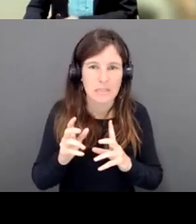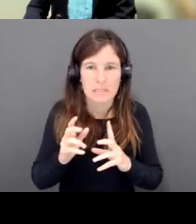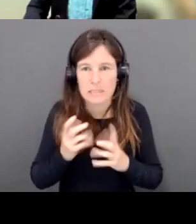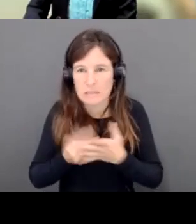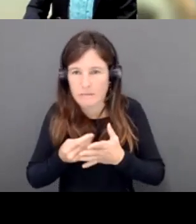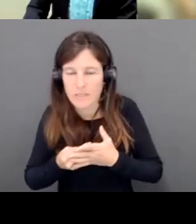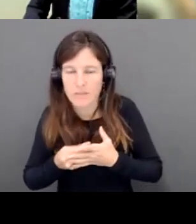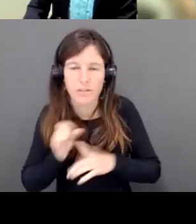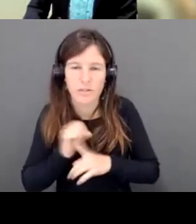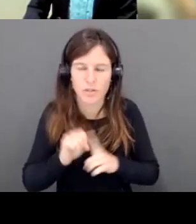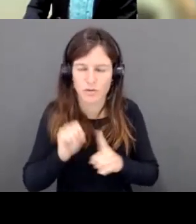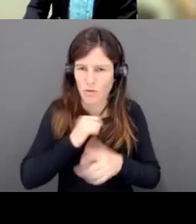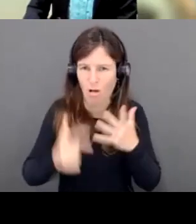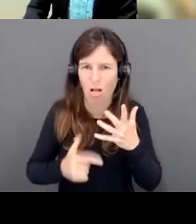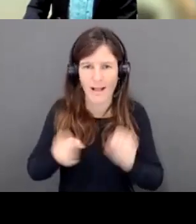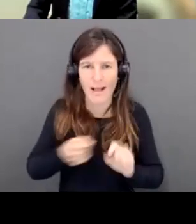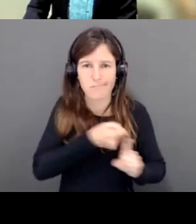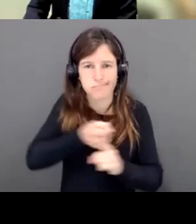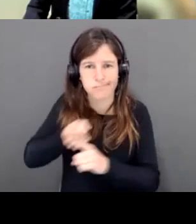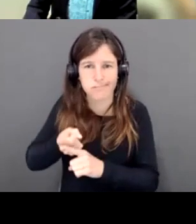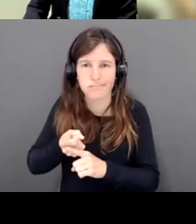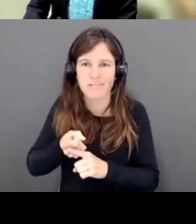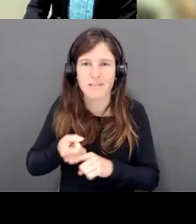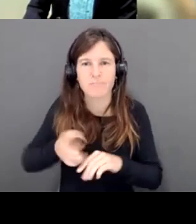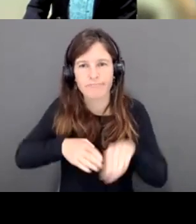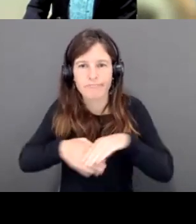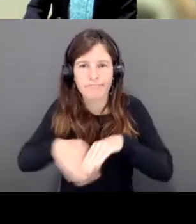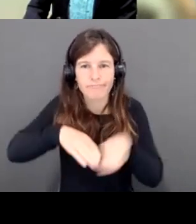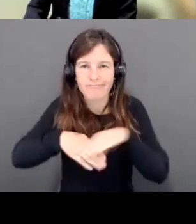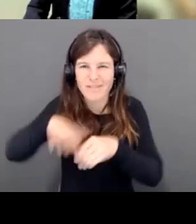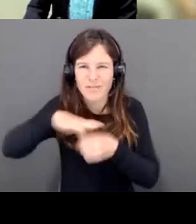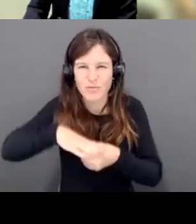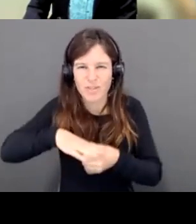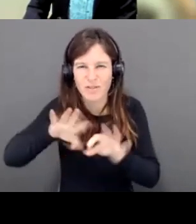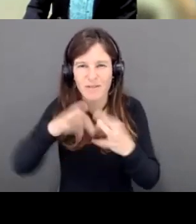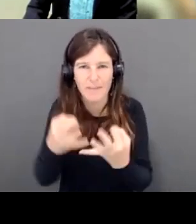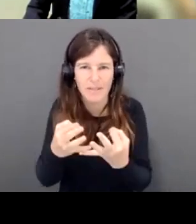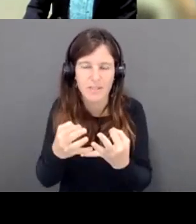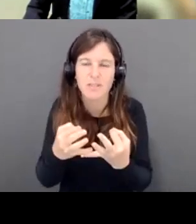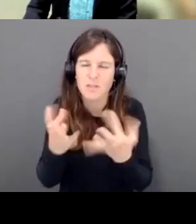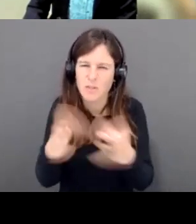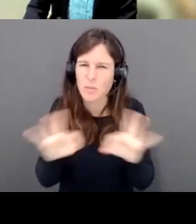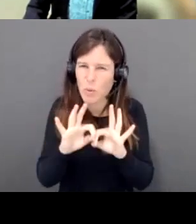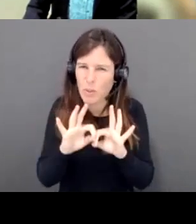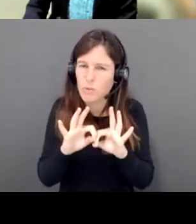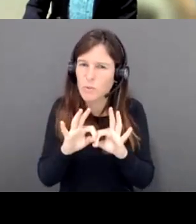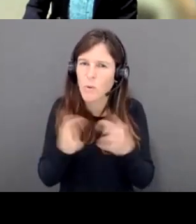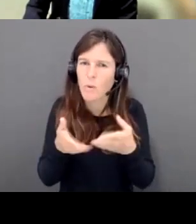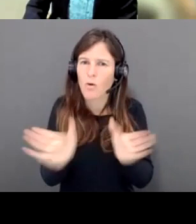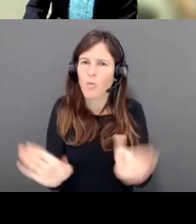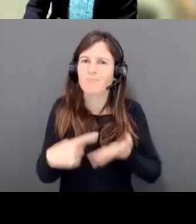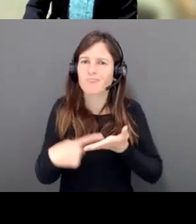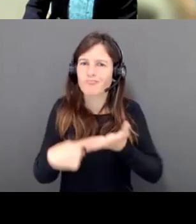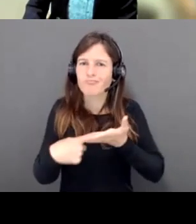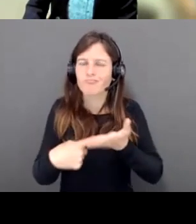entire family unit. So we want to think about having values-based conversations as early